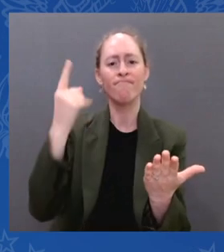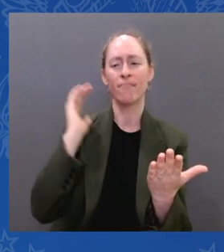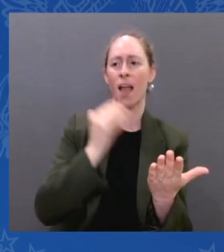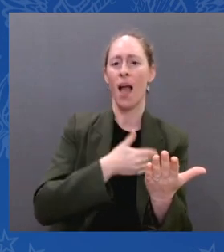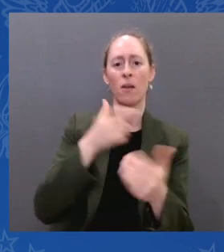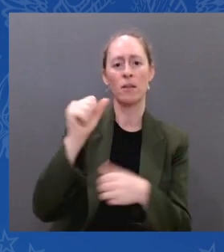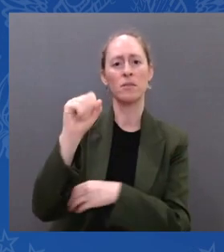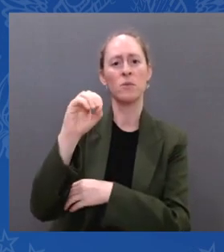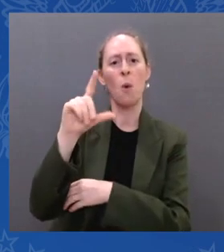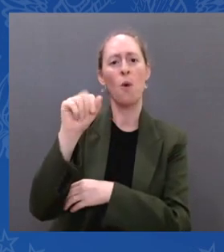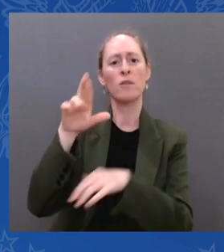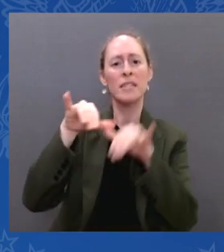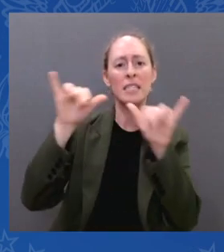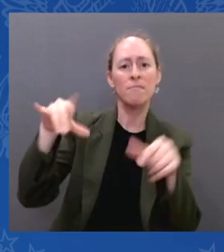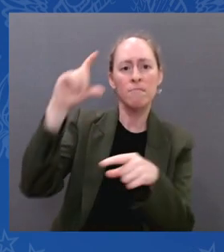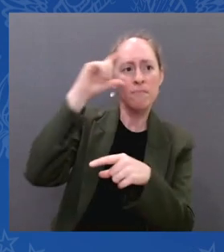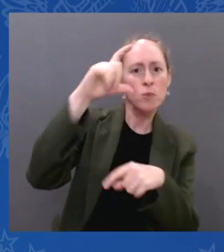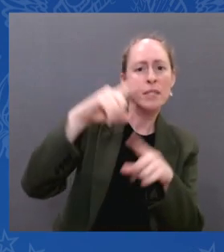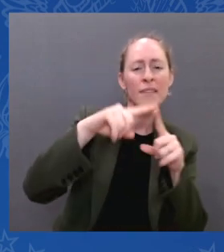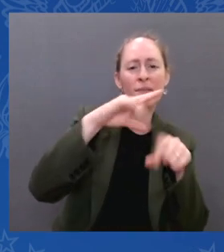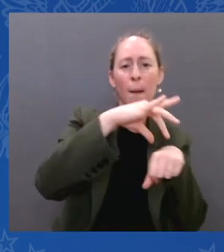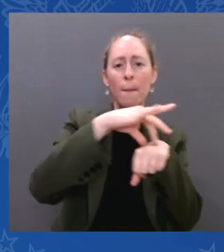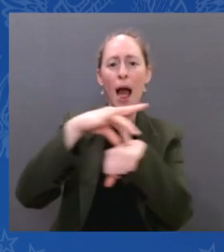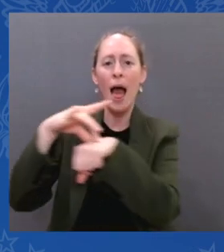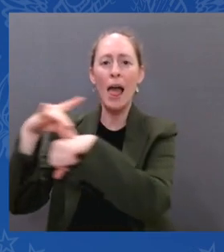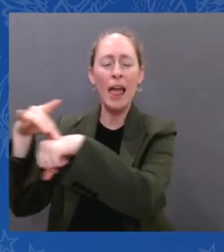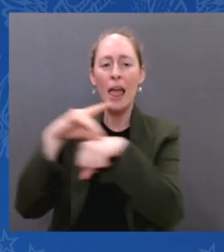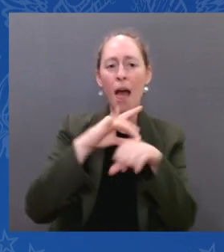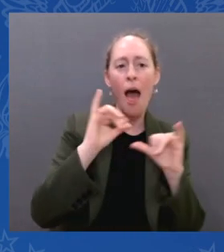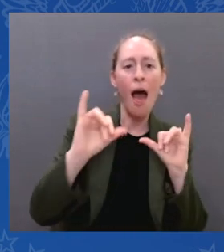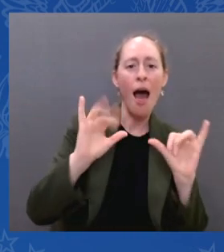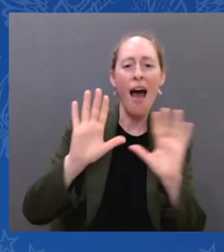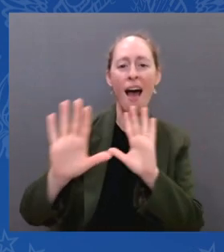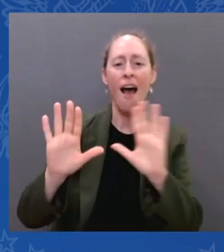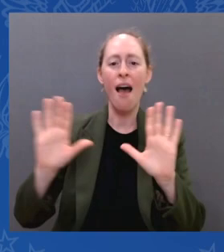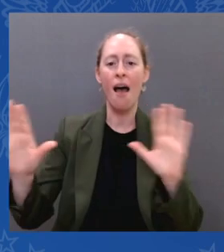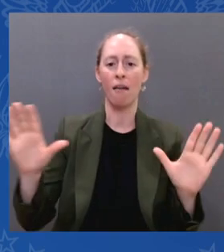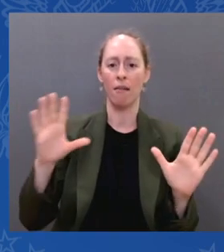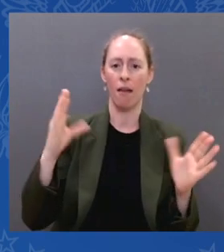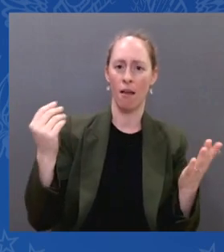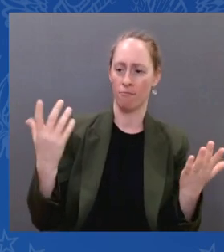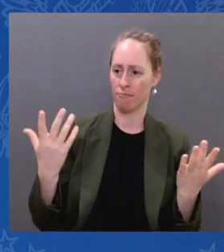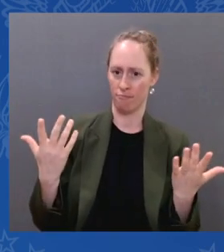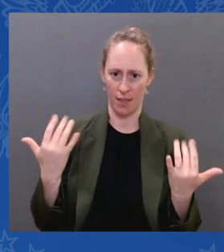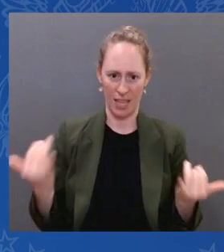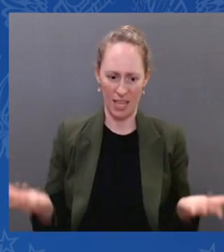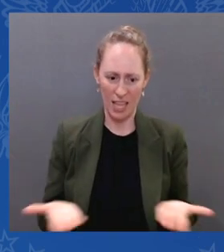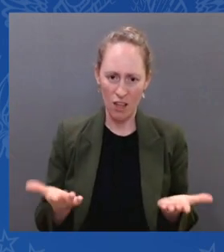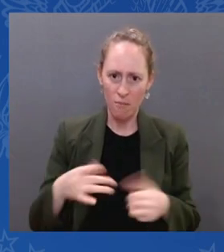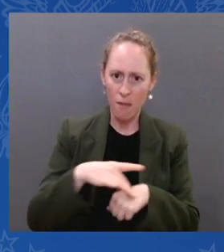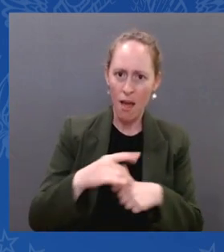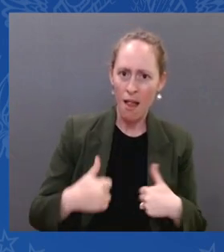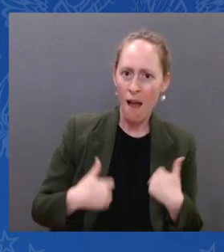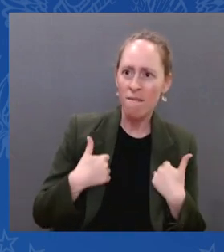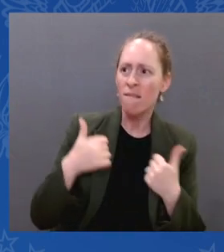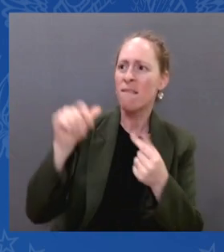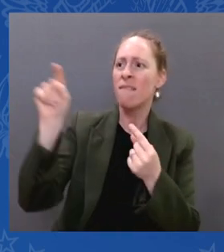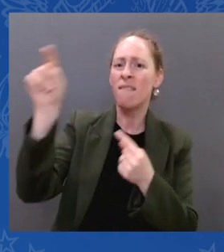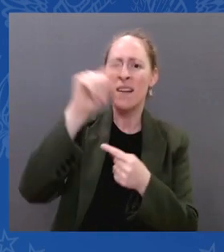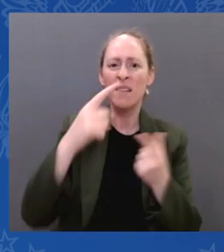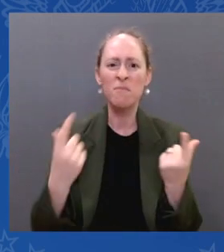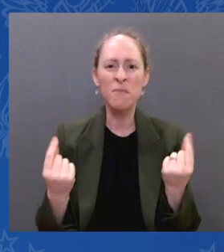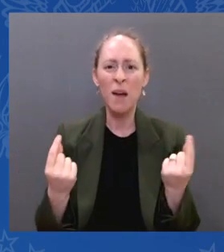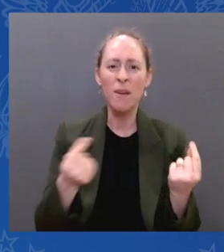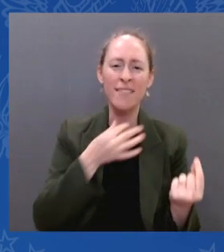nations, and it is an example of how the scientific endeavor can build upon the international rules